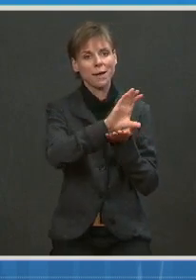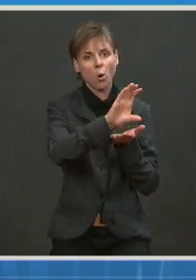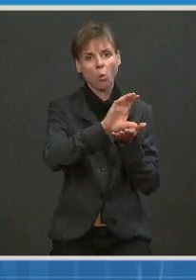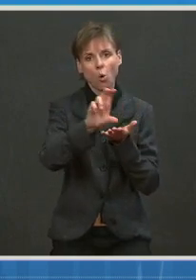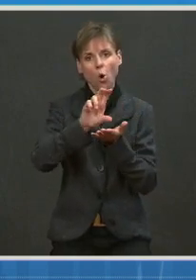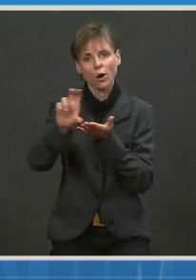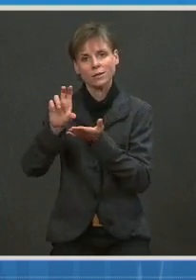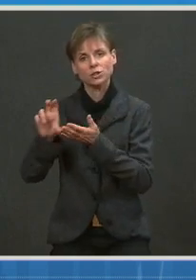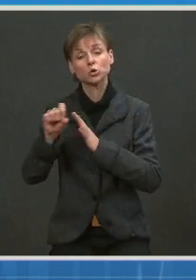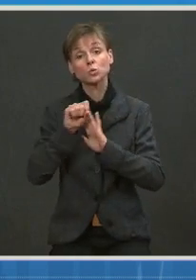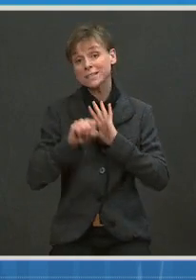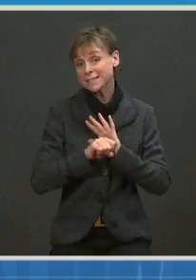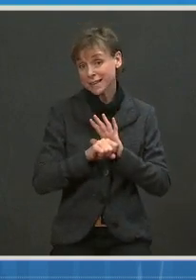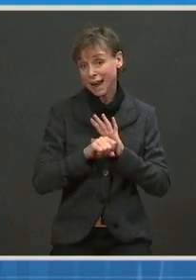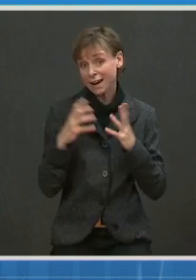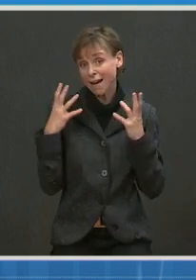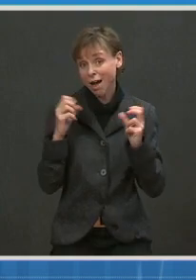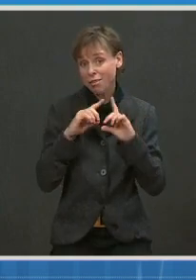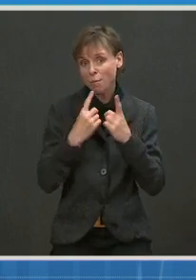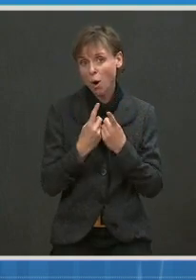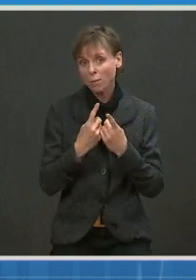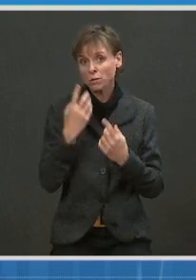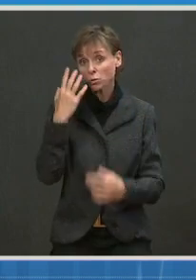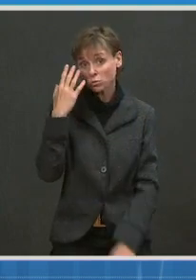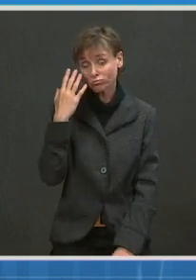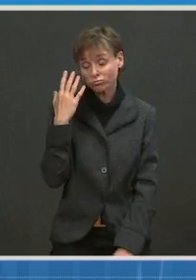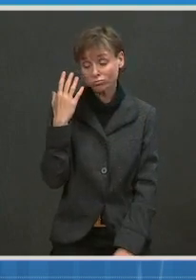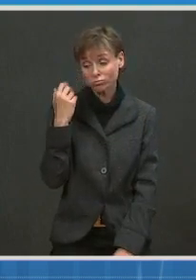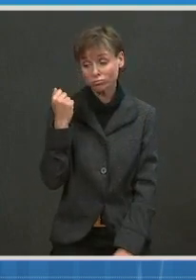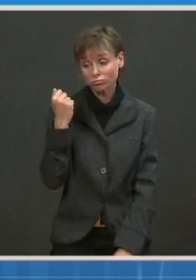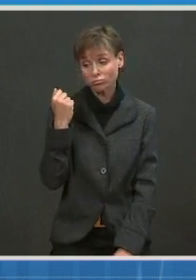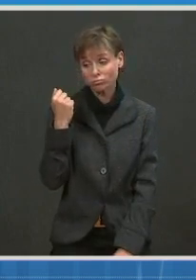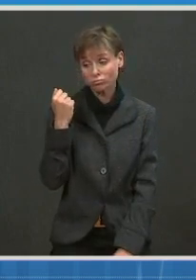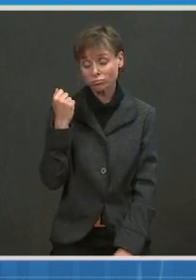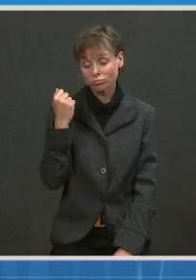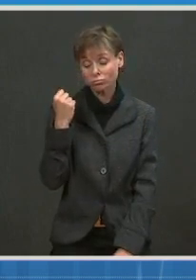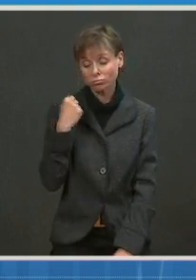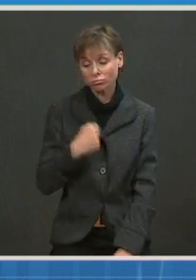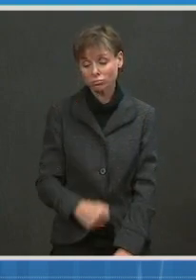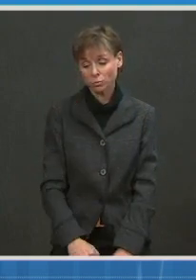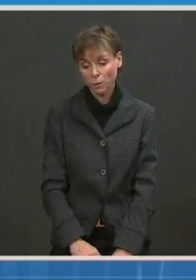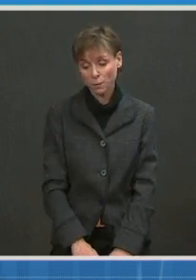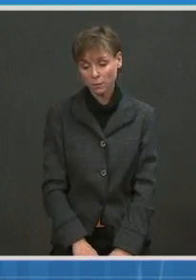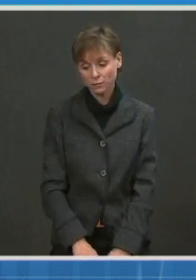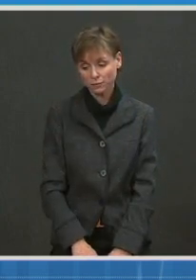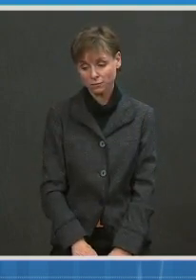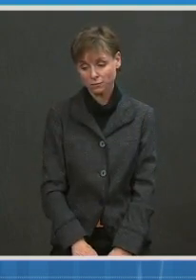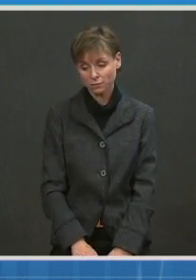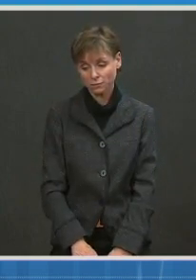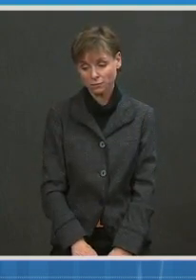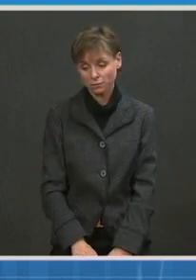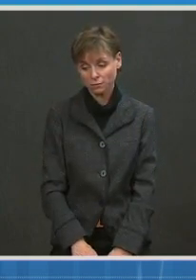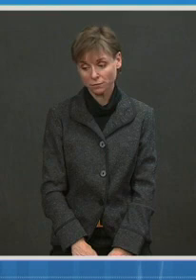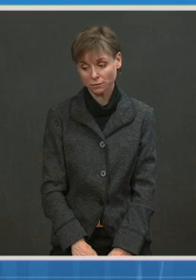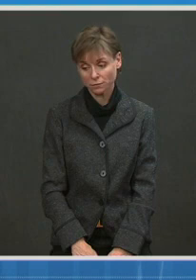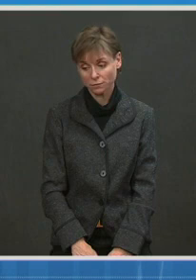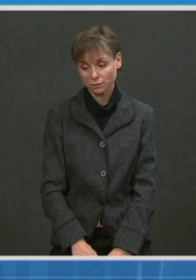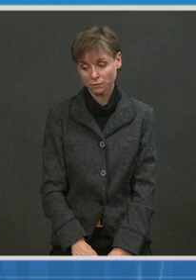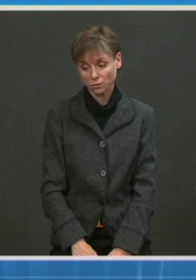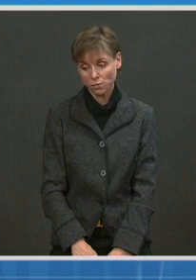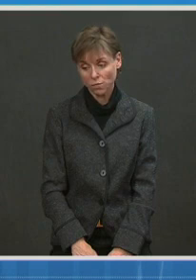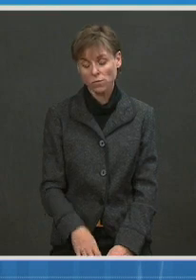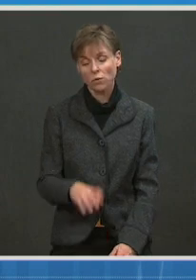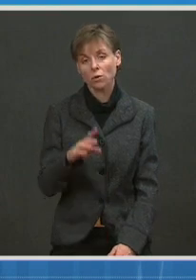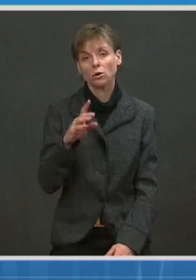state health departments for the purposes of helping to help schools stand up testing